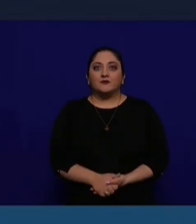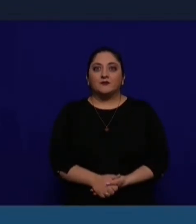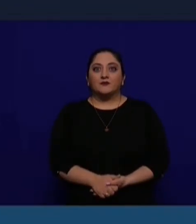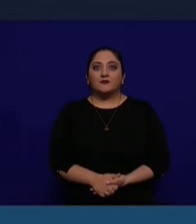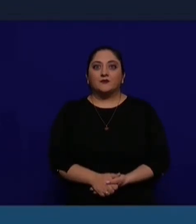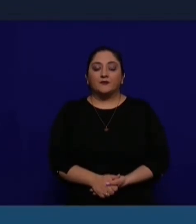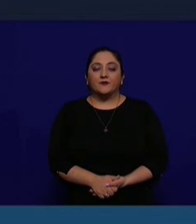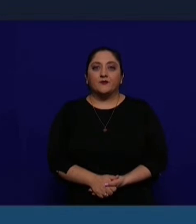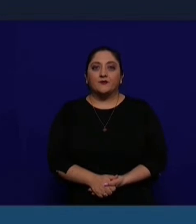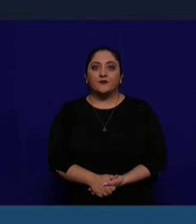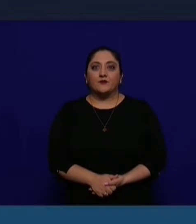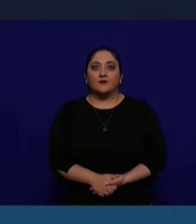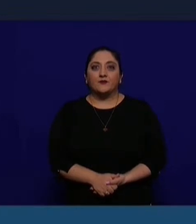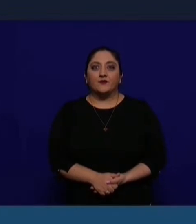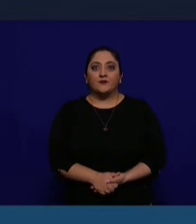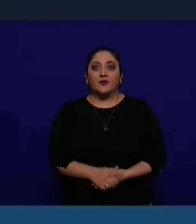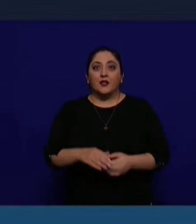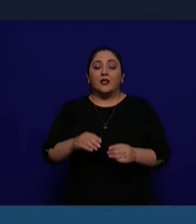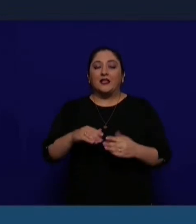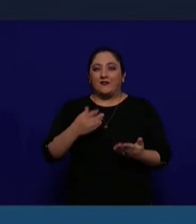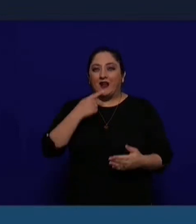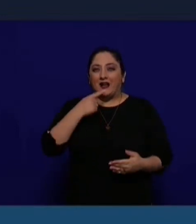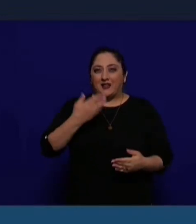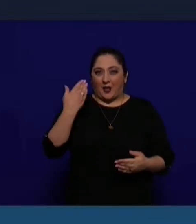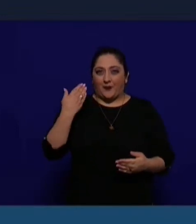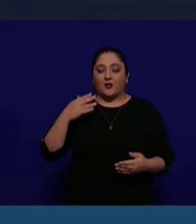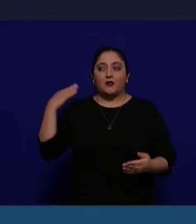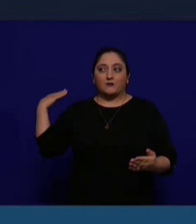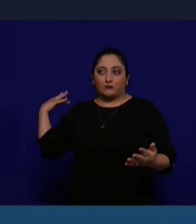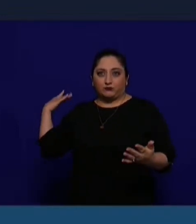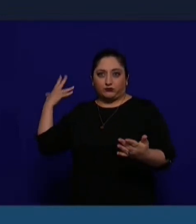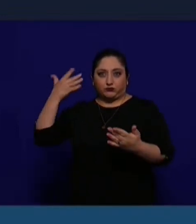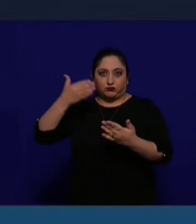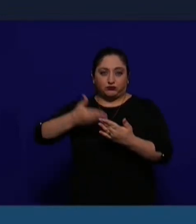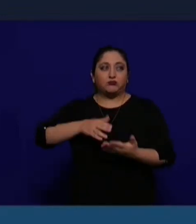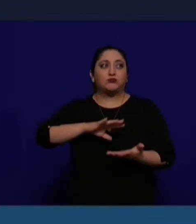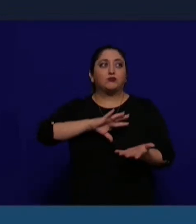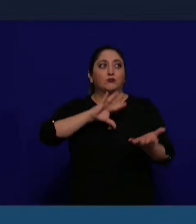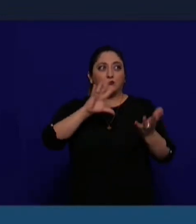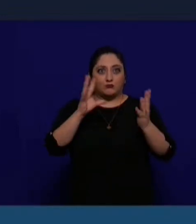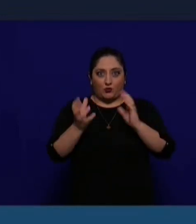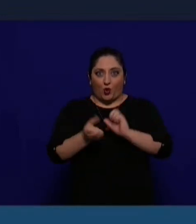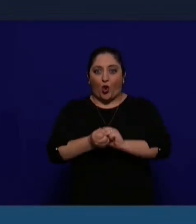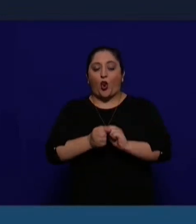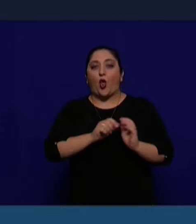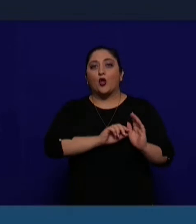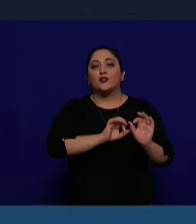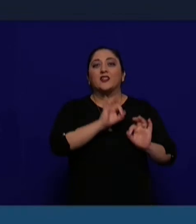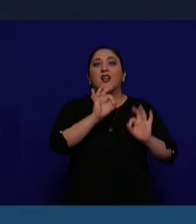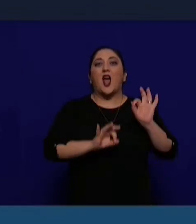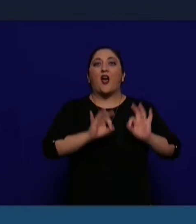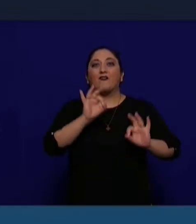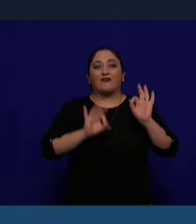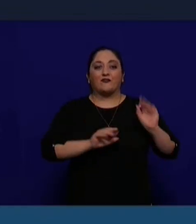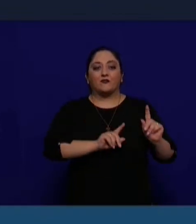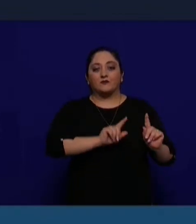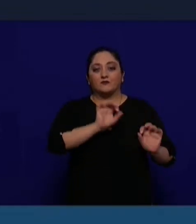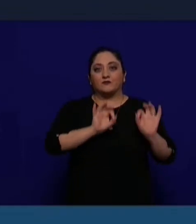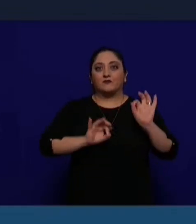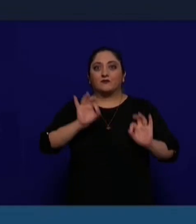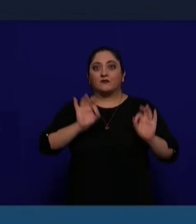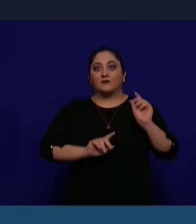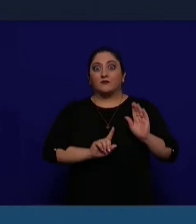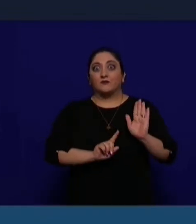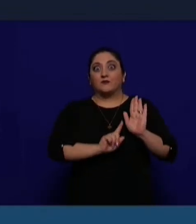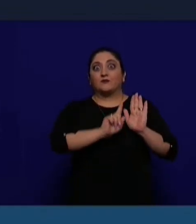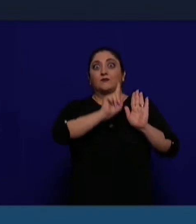ta' każijiet mill-bidu tal-pandemija dan huwa t-total li kien qed ikollna u sa bħalma qegħdin taraw din il-graf bil-mod il-mod qiegħda